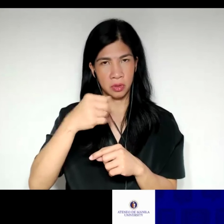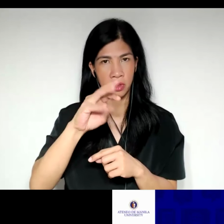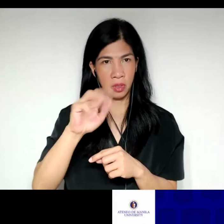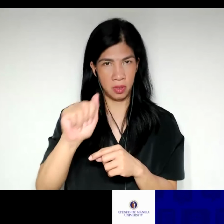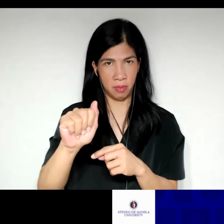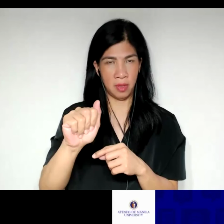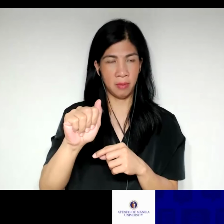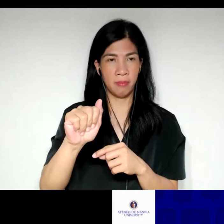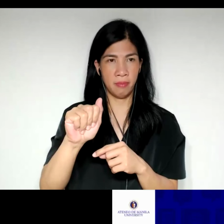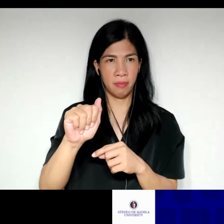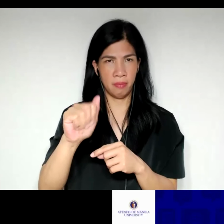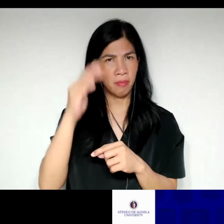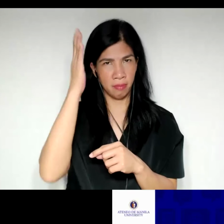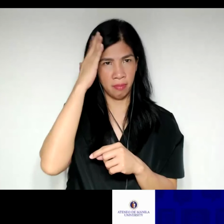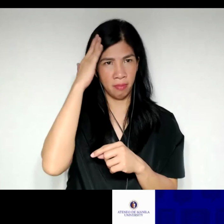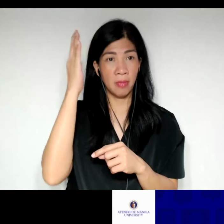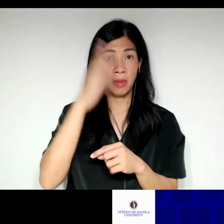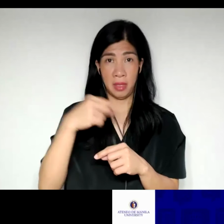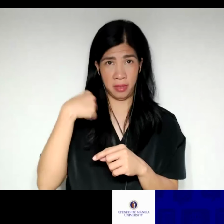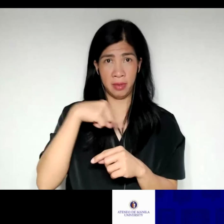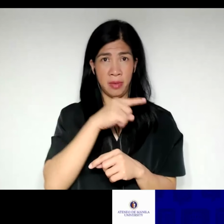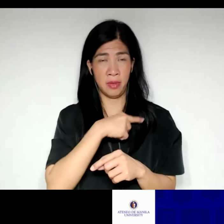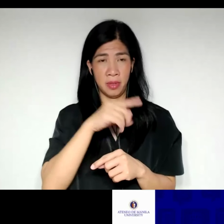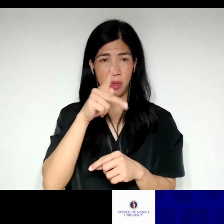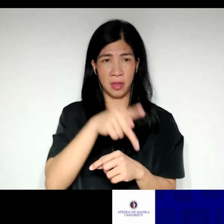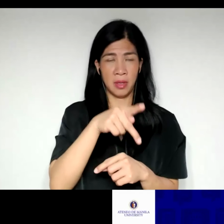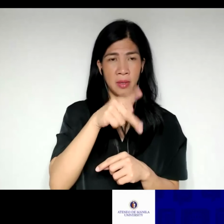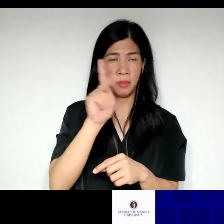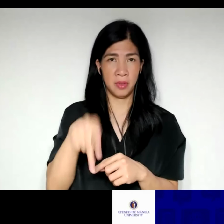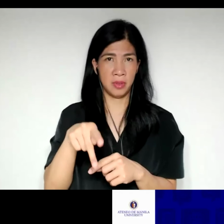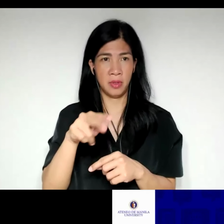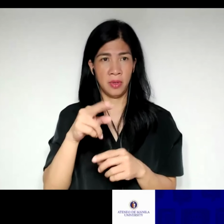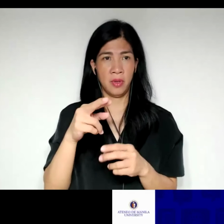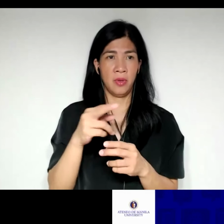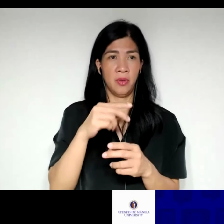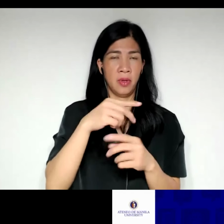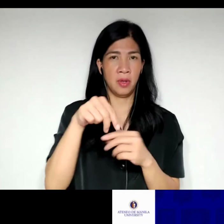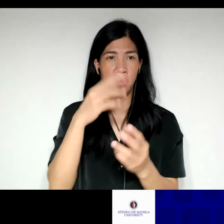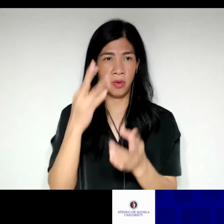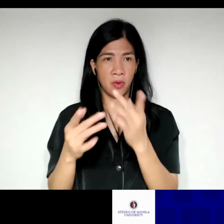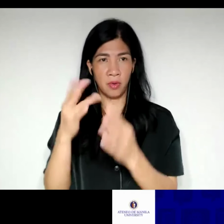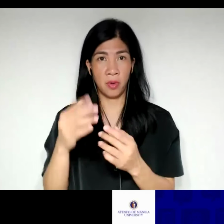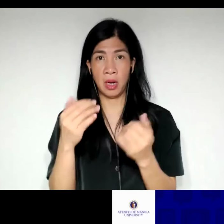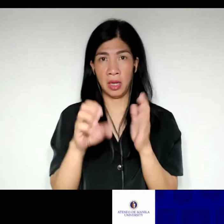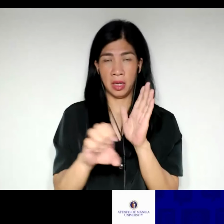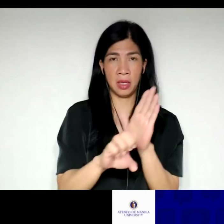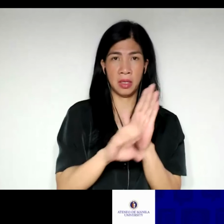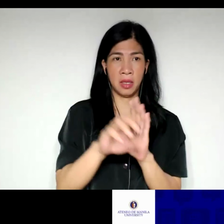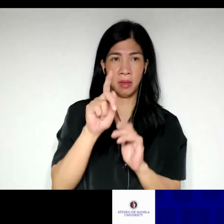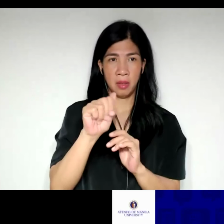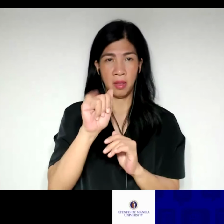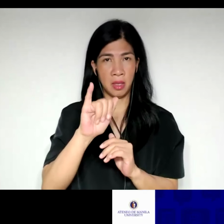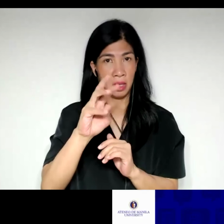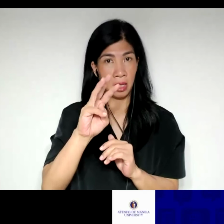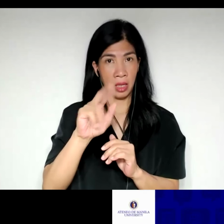in a Pacific Ring of Fire. And I think just today, Taiwan have a very strong